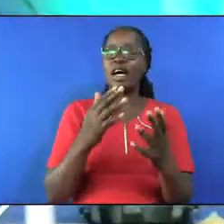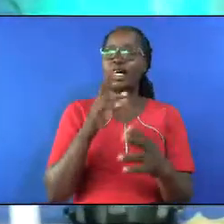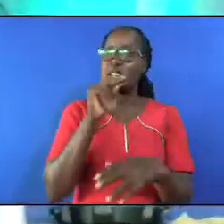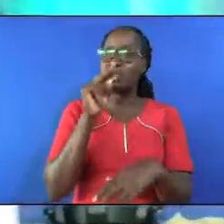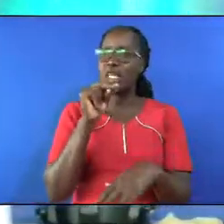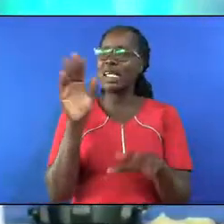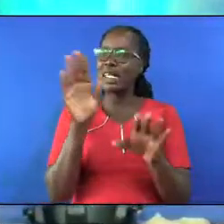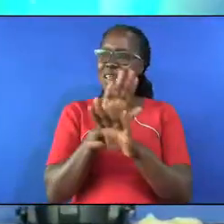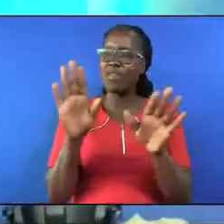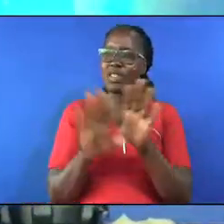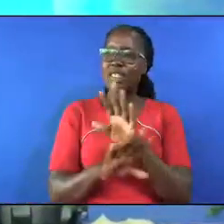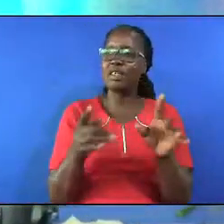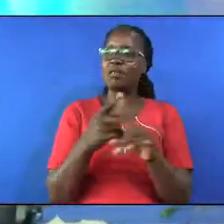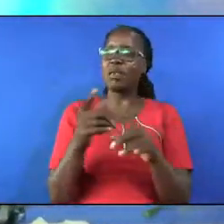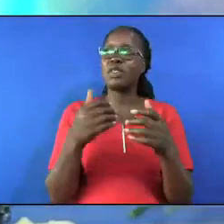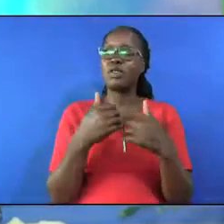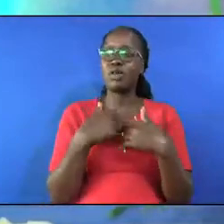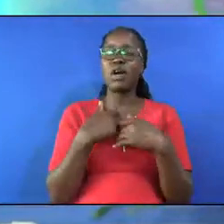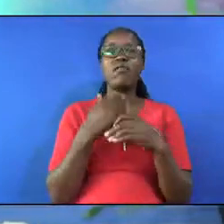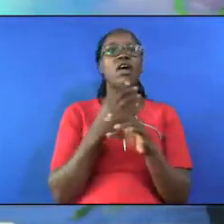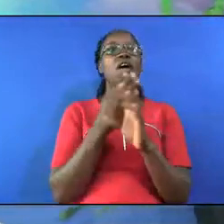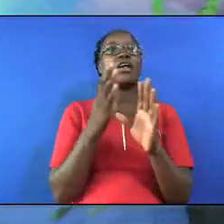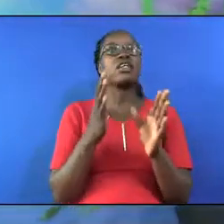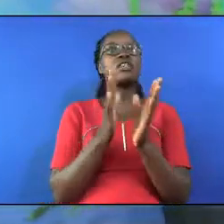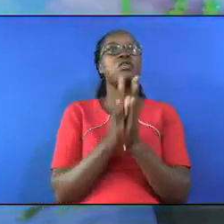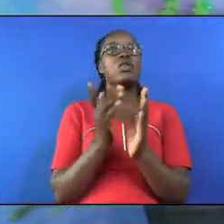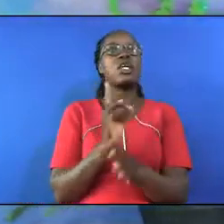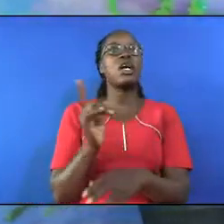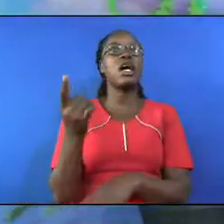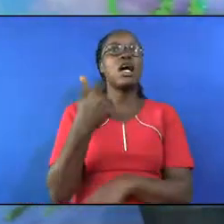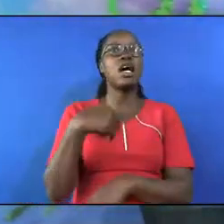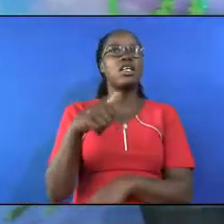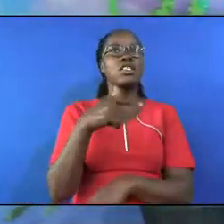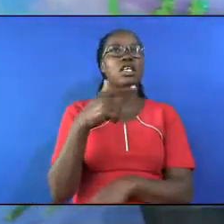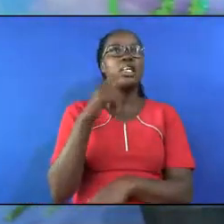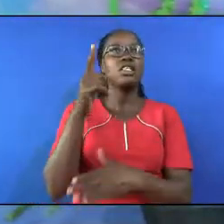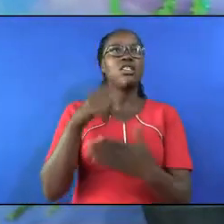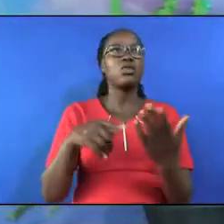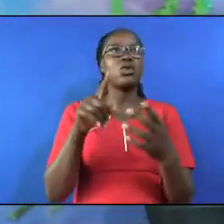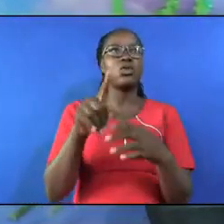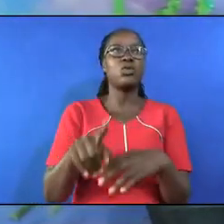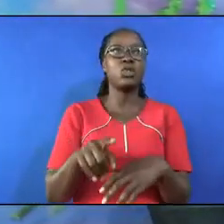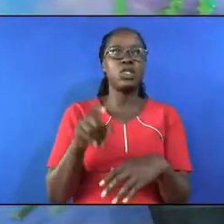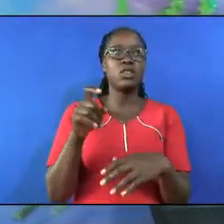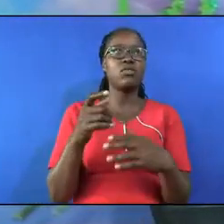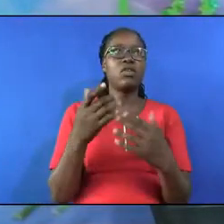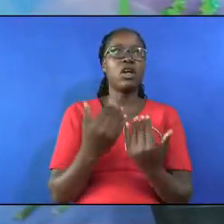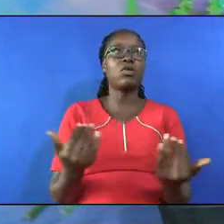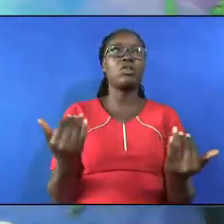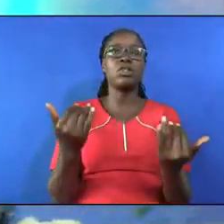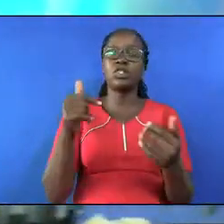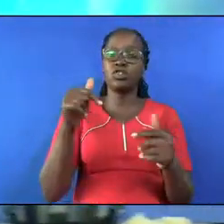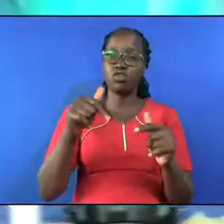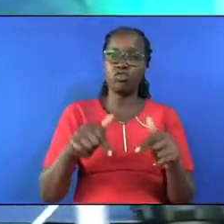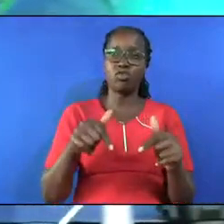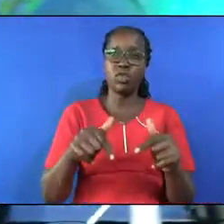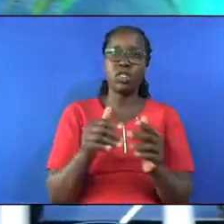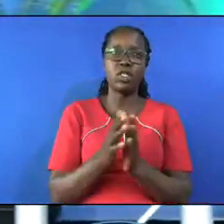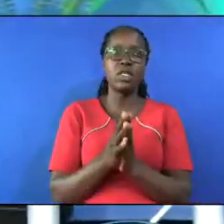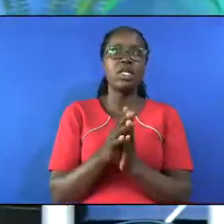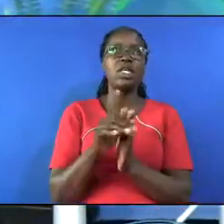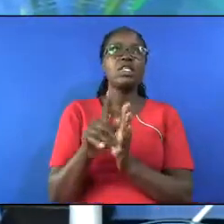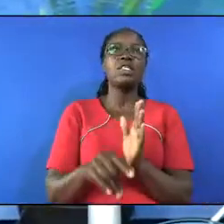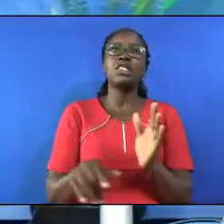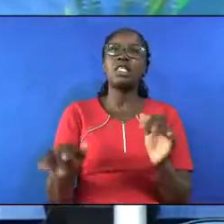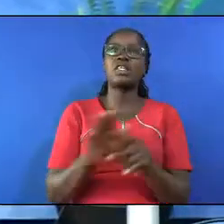and everything. But we have Christ with us, amen? And this is what we need for our children to stand. They need